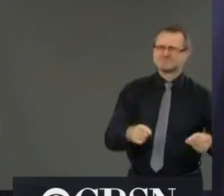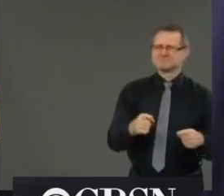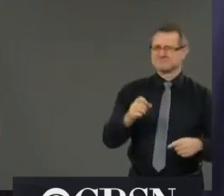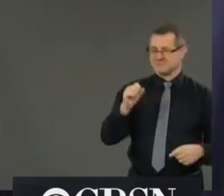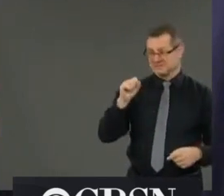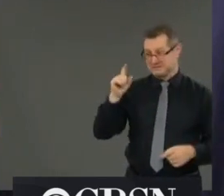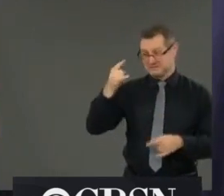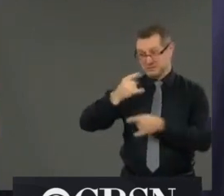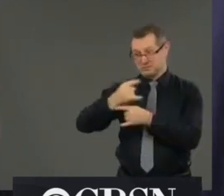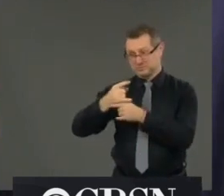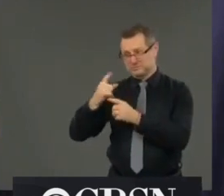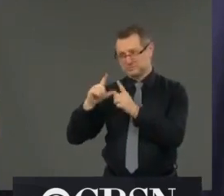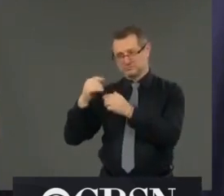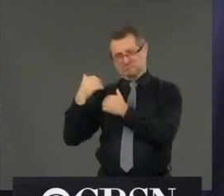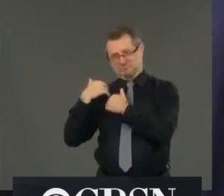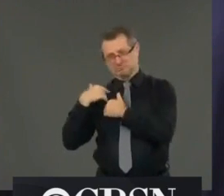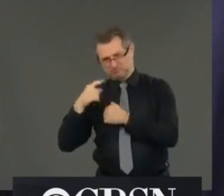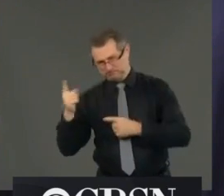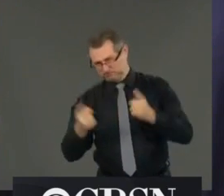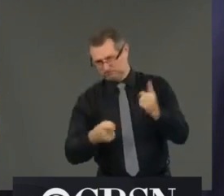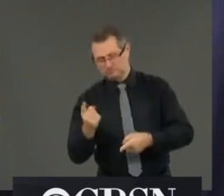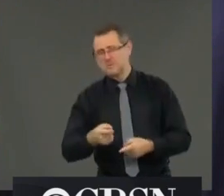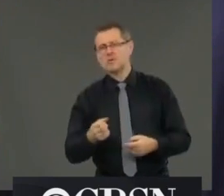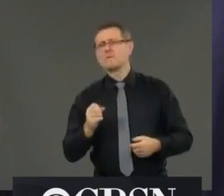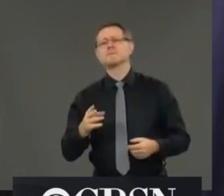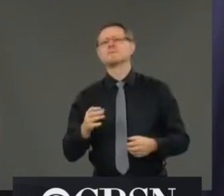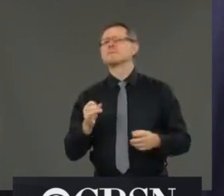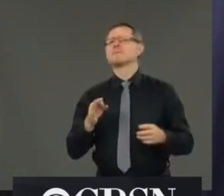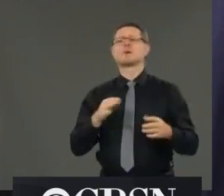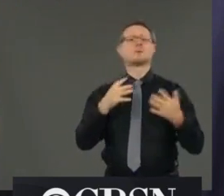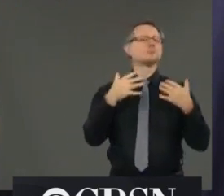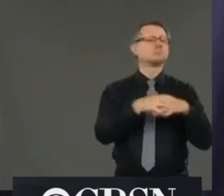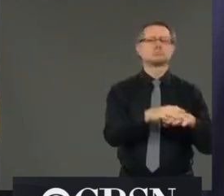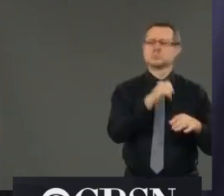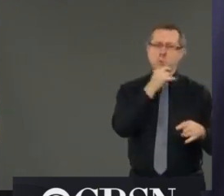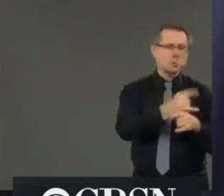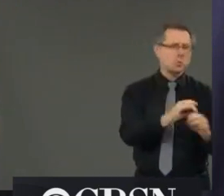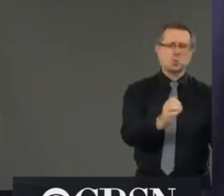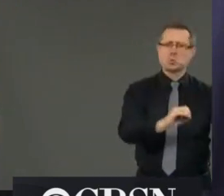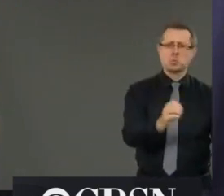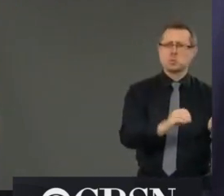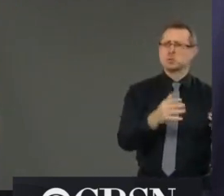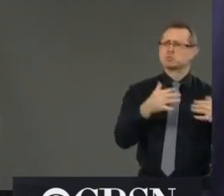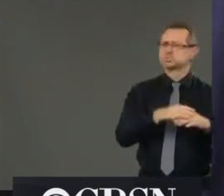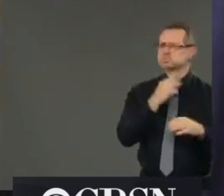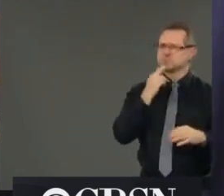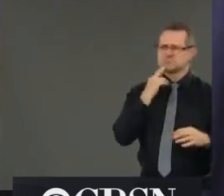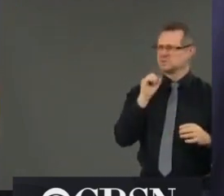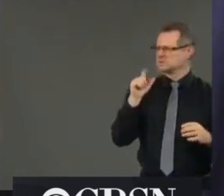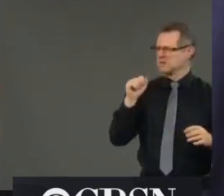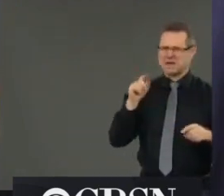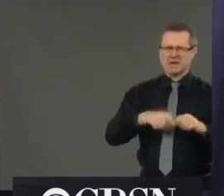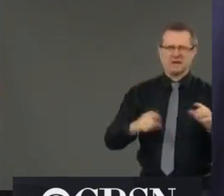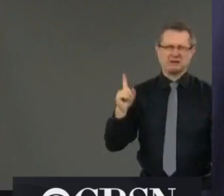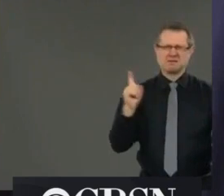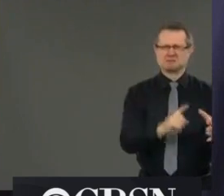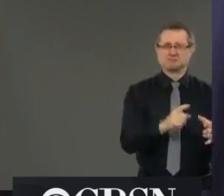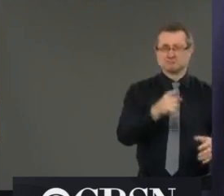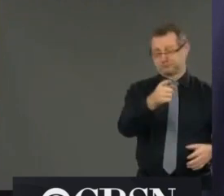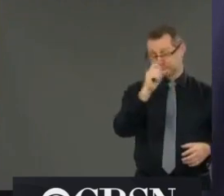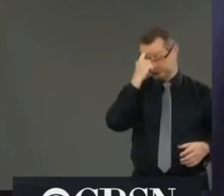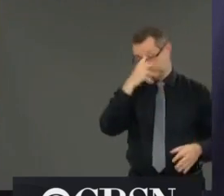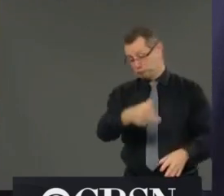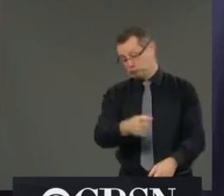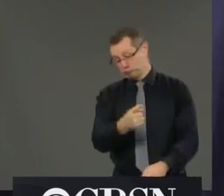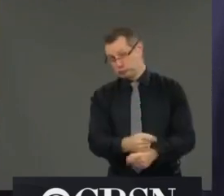not at bars and restaurants, which has also been a problem. Yeah, the main problem, yes, you're right, there's a lot of elements to the problem.